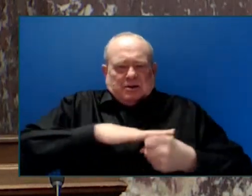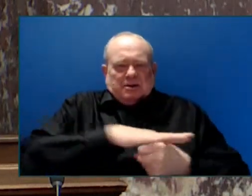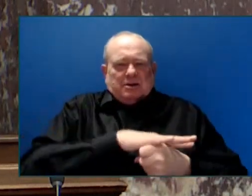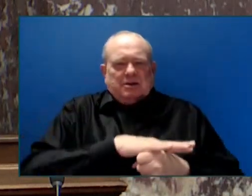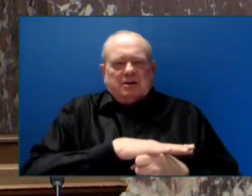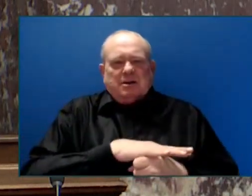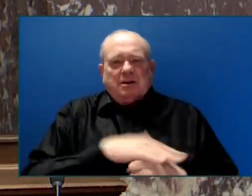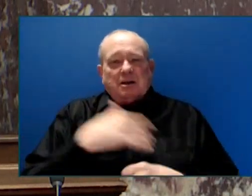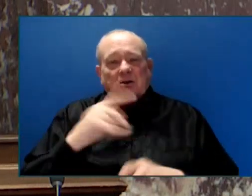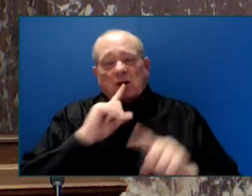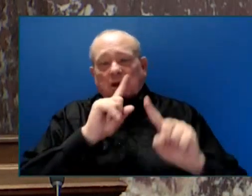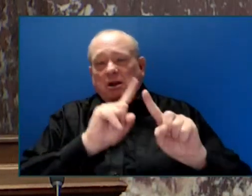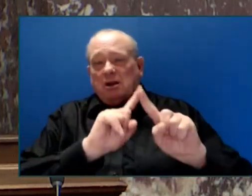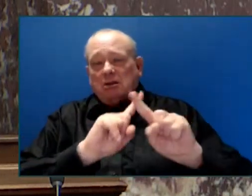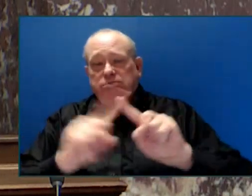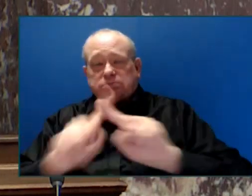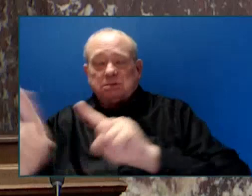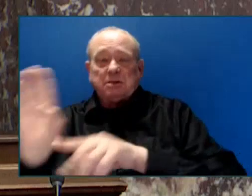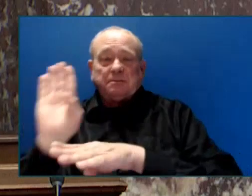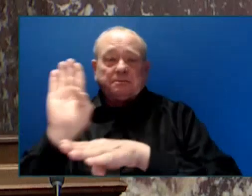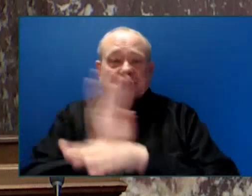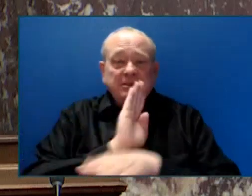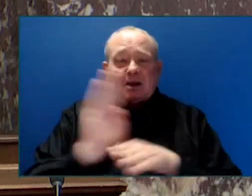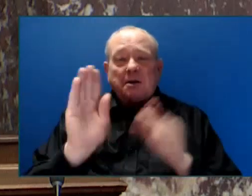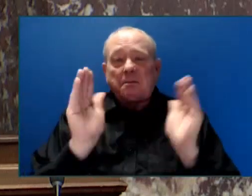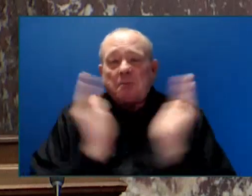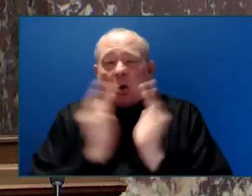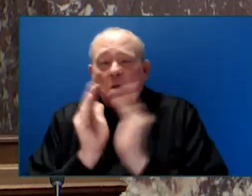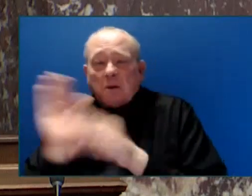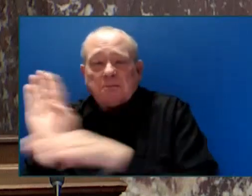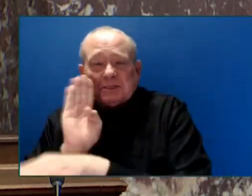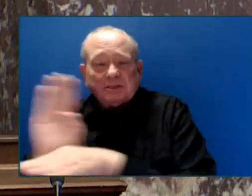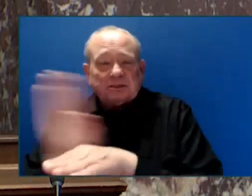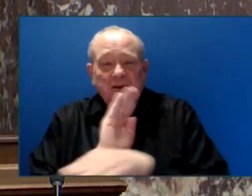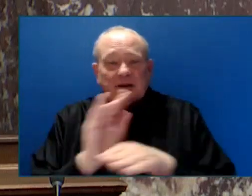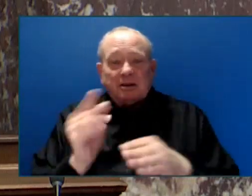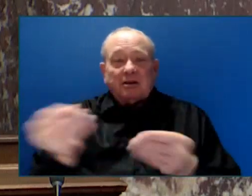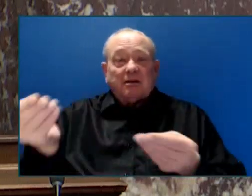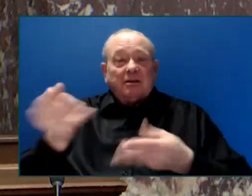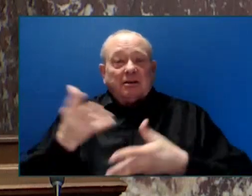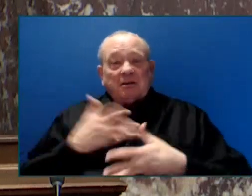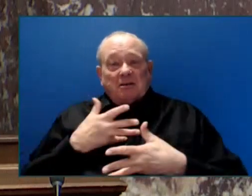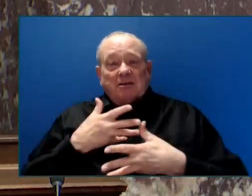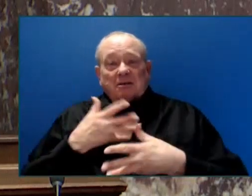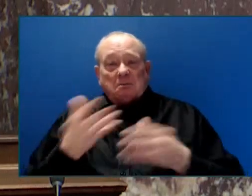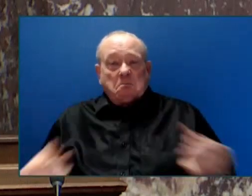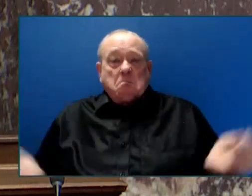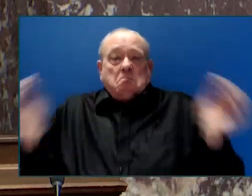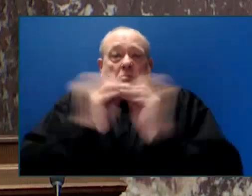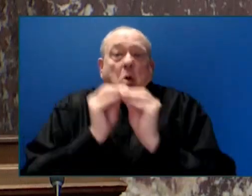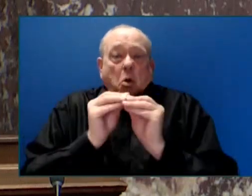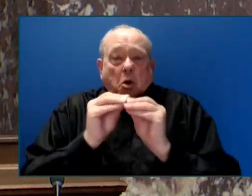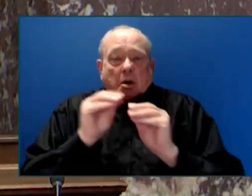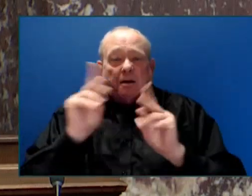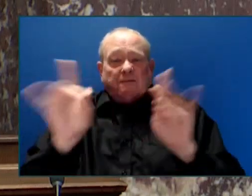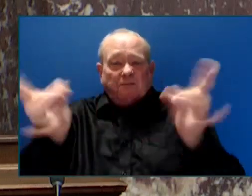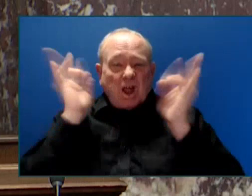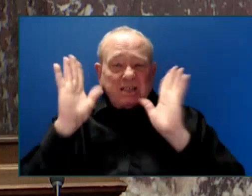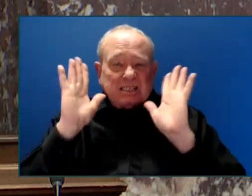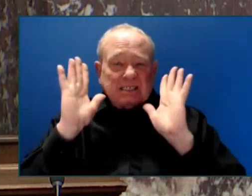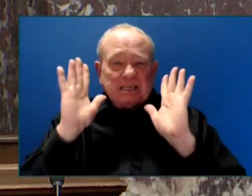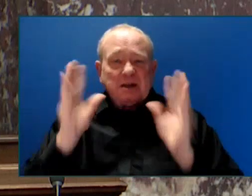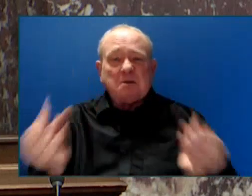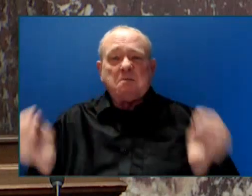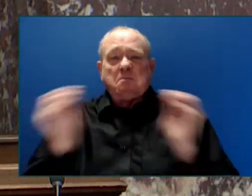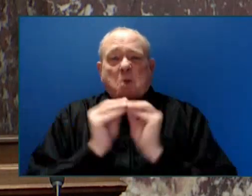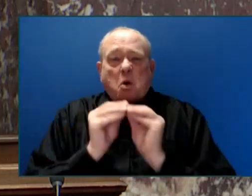and on, are all reporting an increased violence, shoplifting, and attacks on staff.